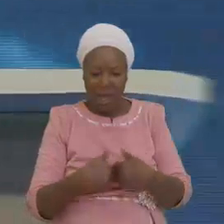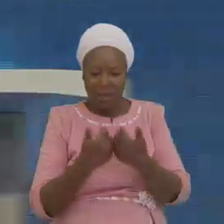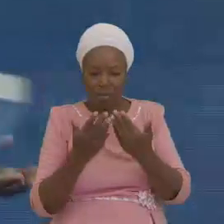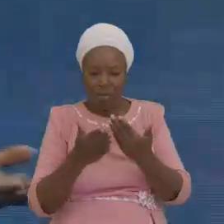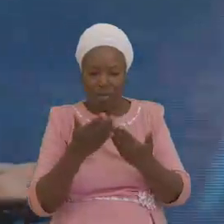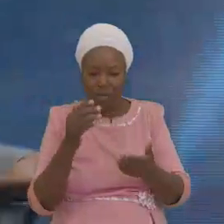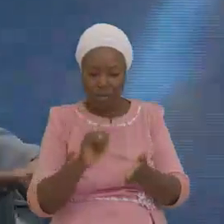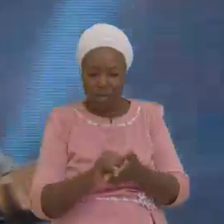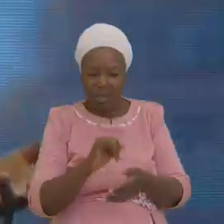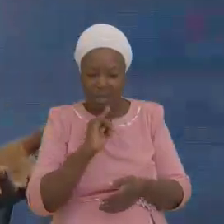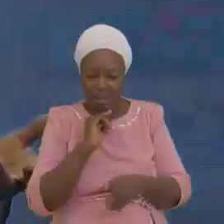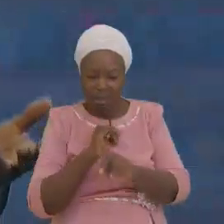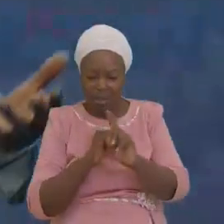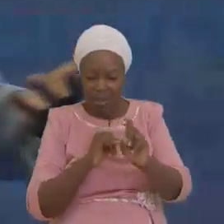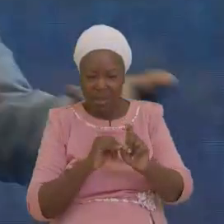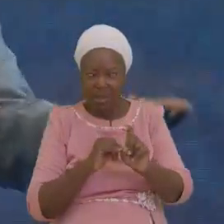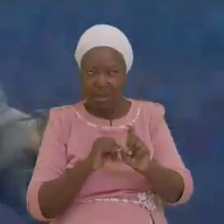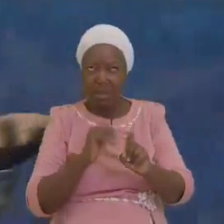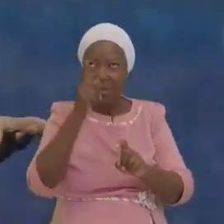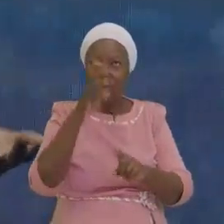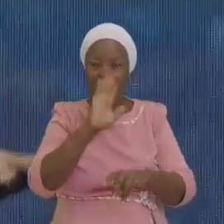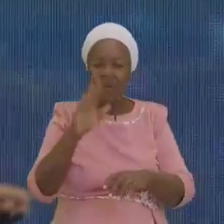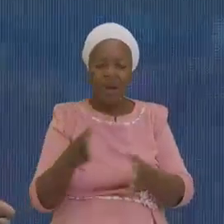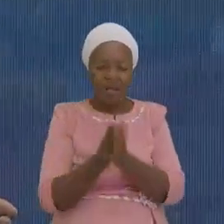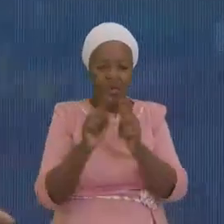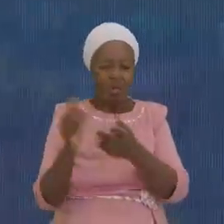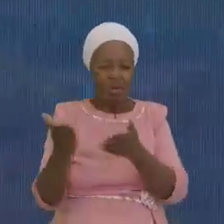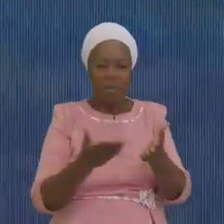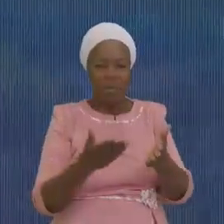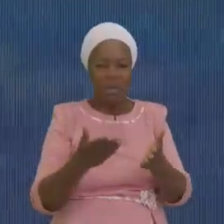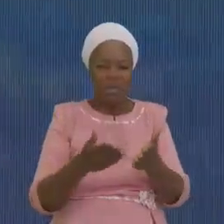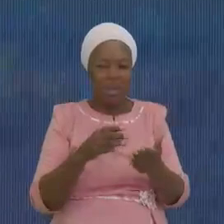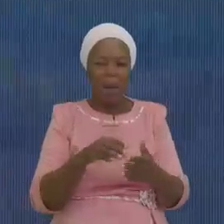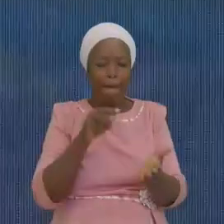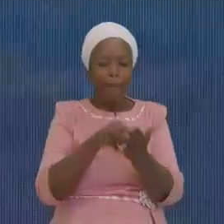He didn't tell you to go and bring millions of your savers.